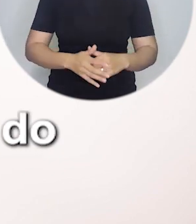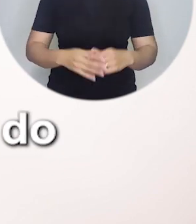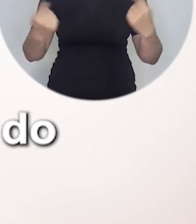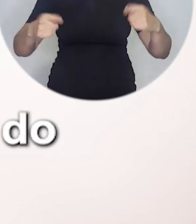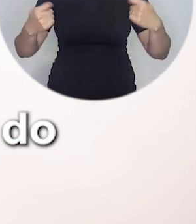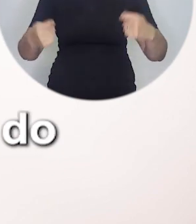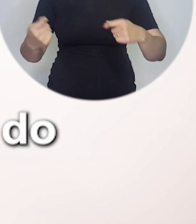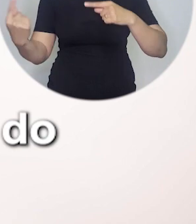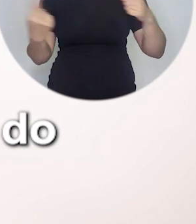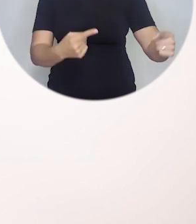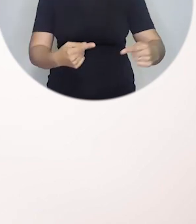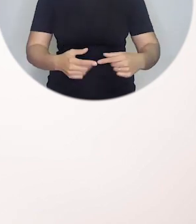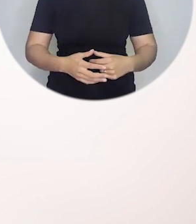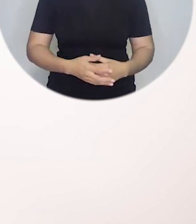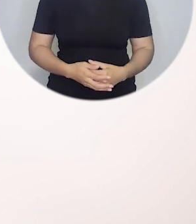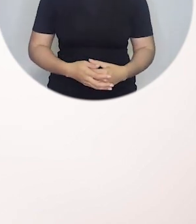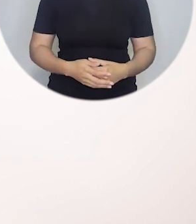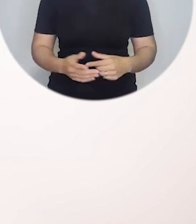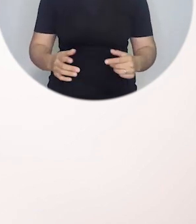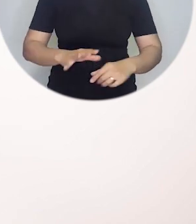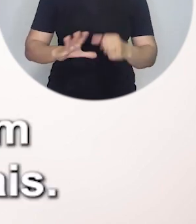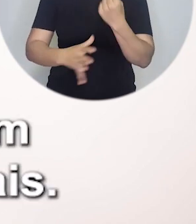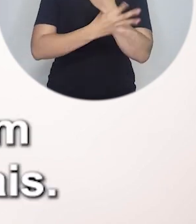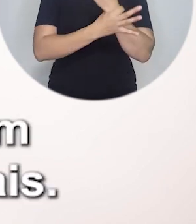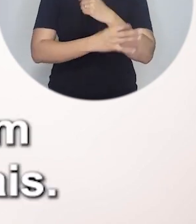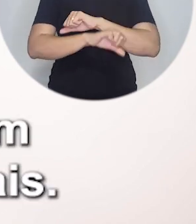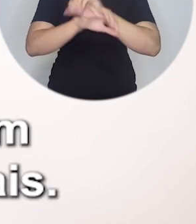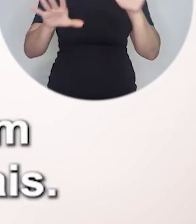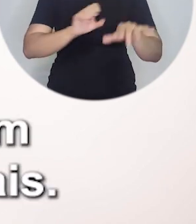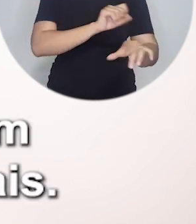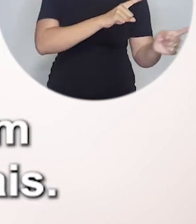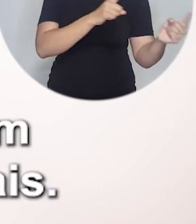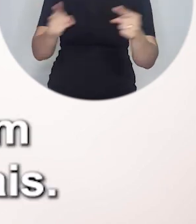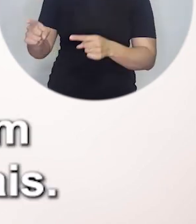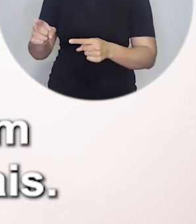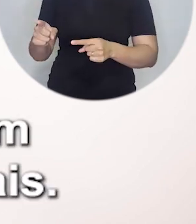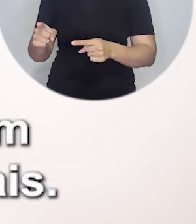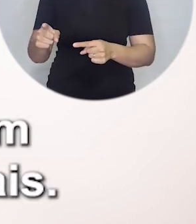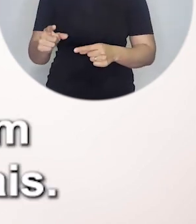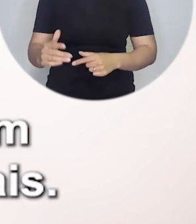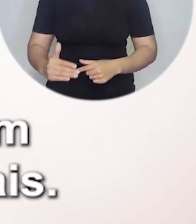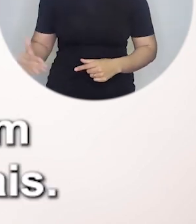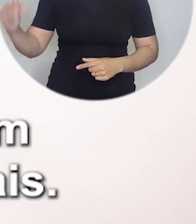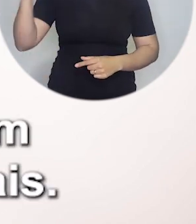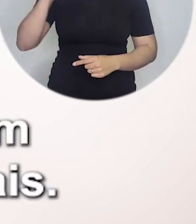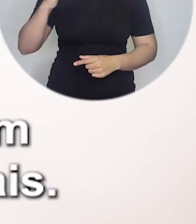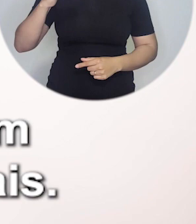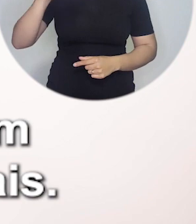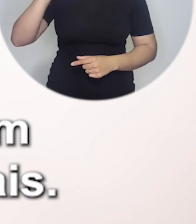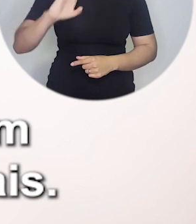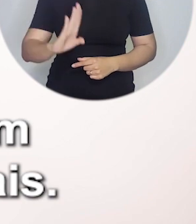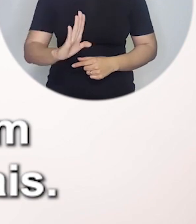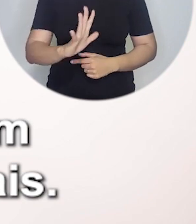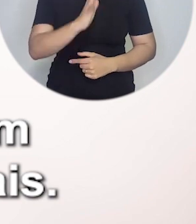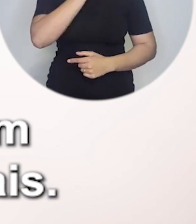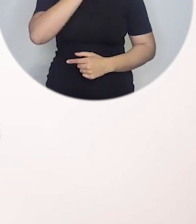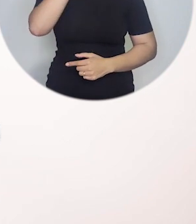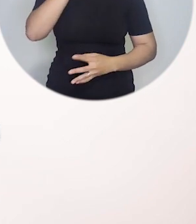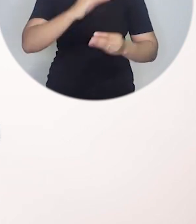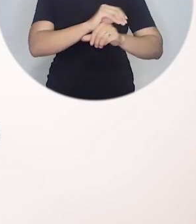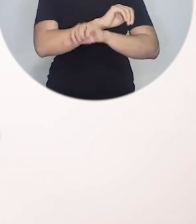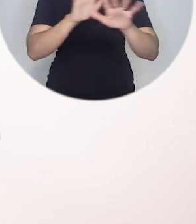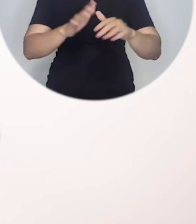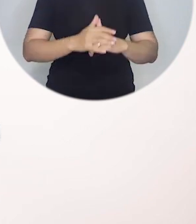free exercise of their professions, ensuring that those violations are known to the national authority.